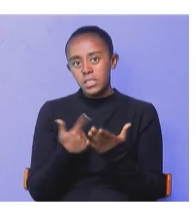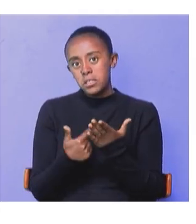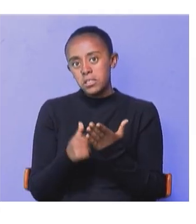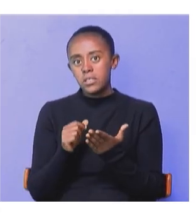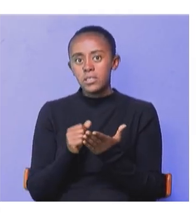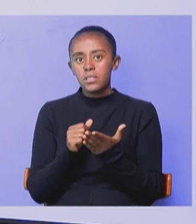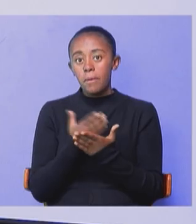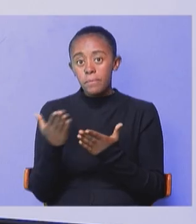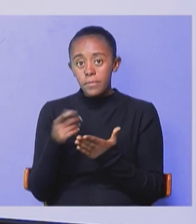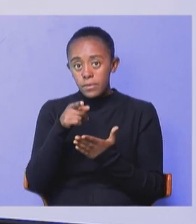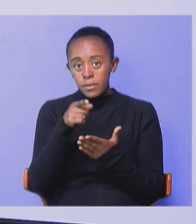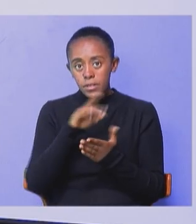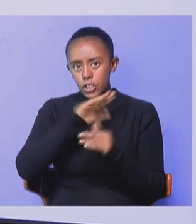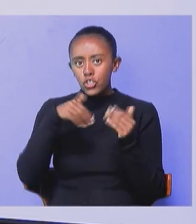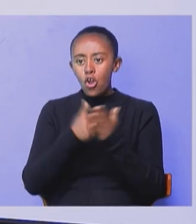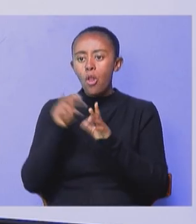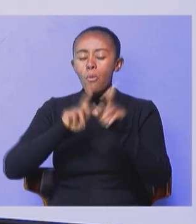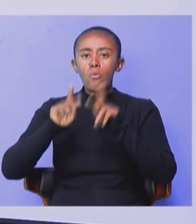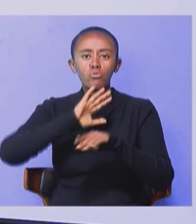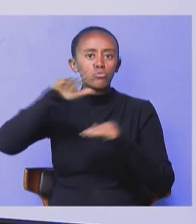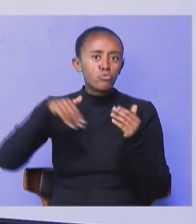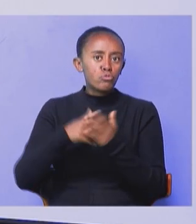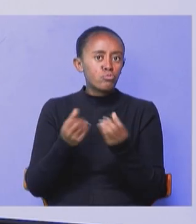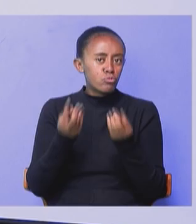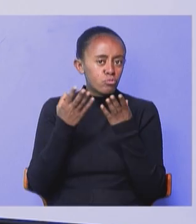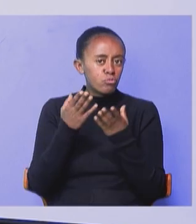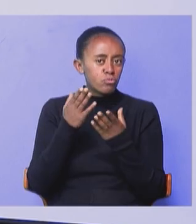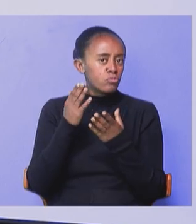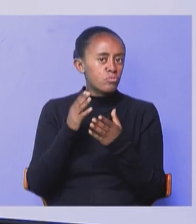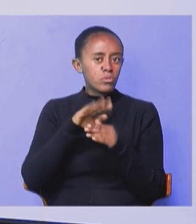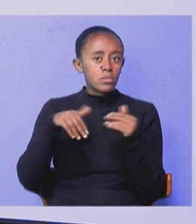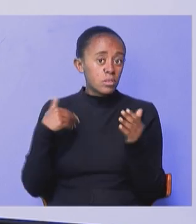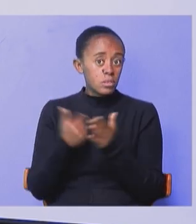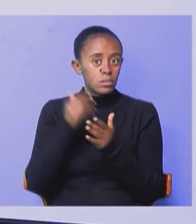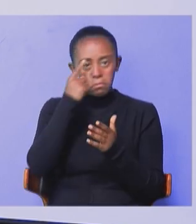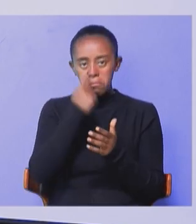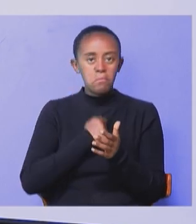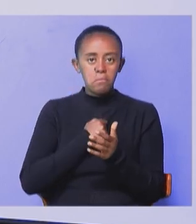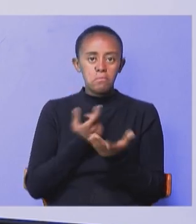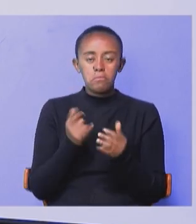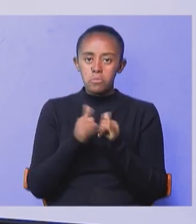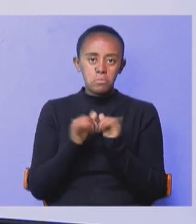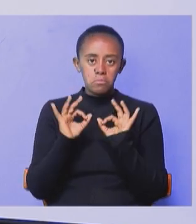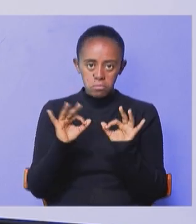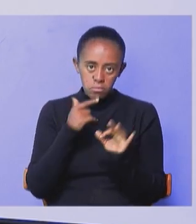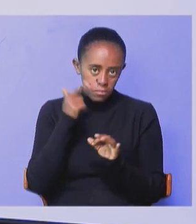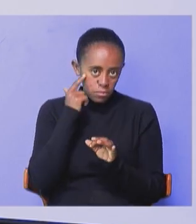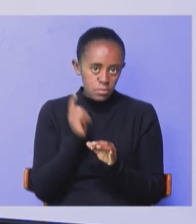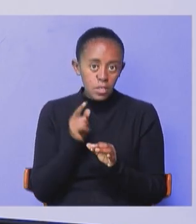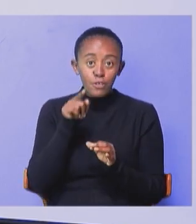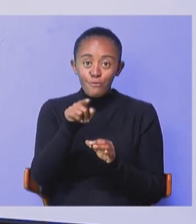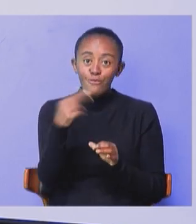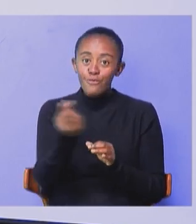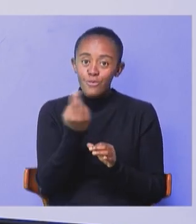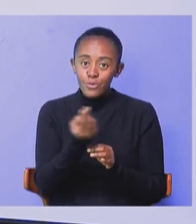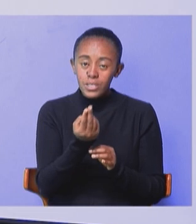something that the general population believes in, or the general mass believes in. So in this case, you